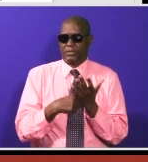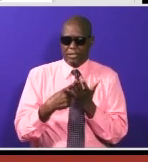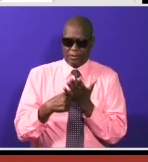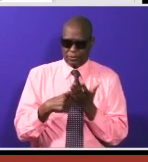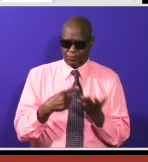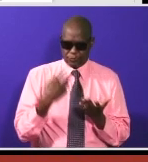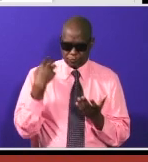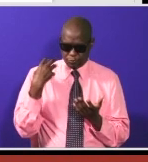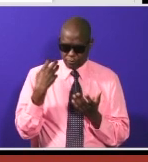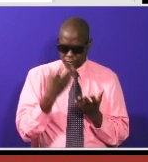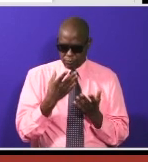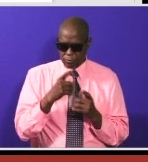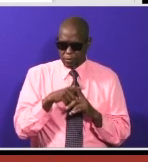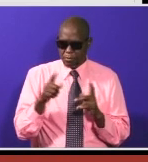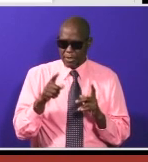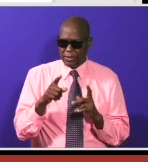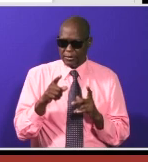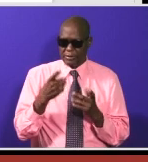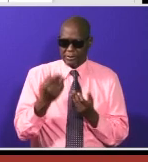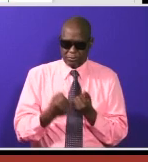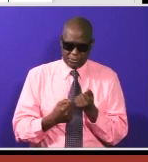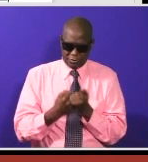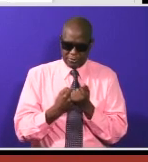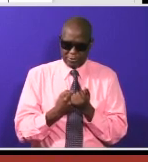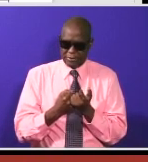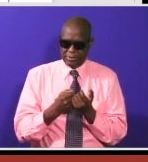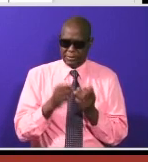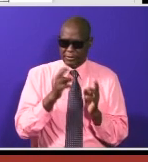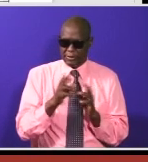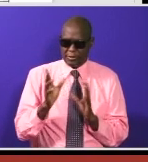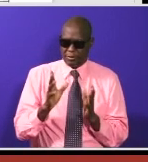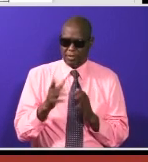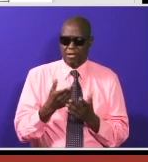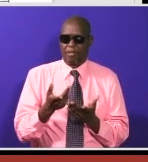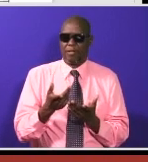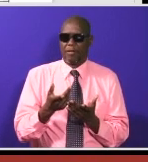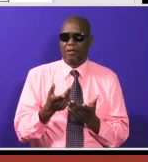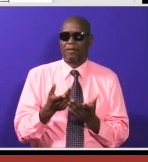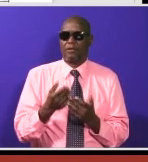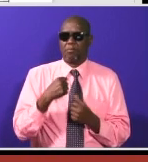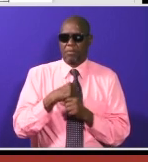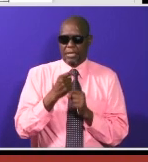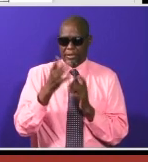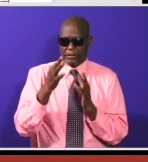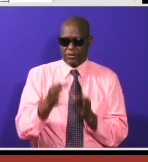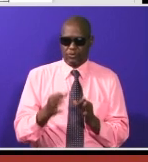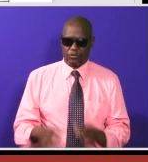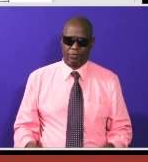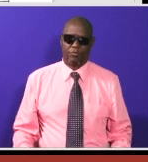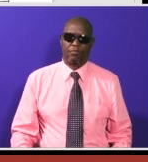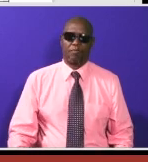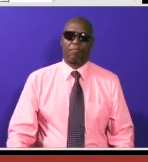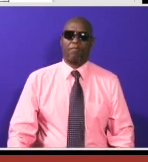those ones that are generally facilitative in nature, which are not contractual in nature, I think those ones we can be able to move forward and make a decision. All right. There's actually a